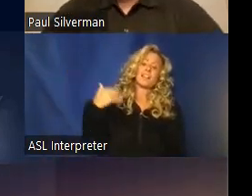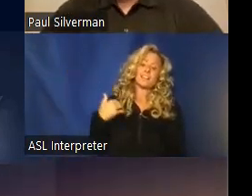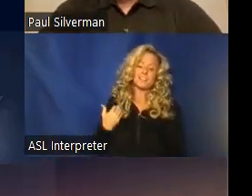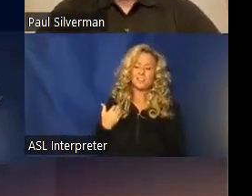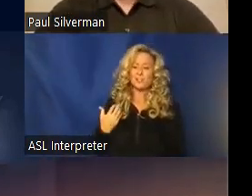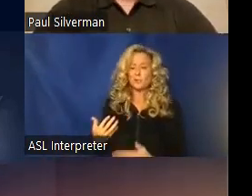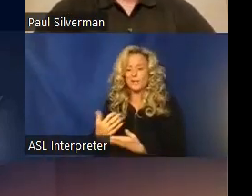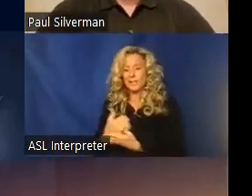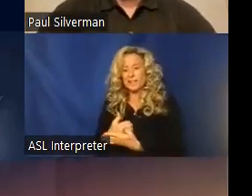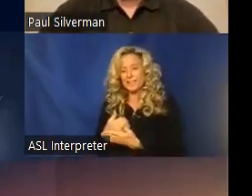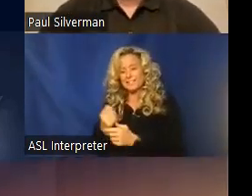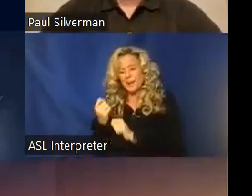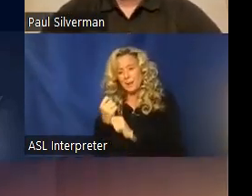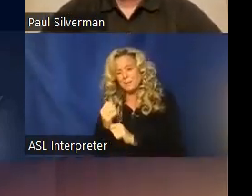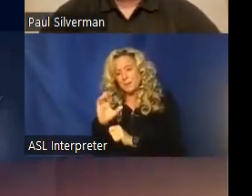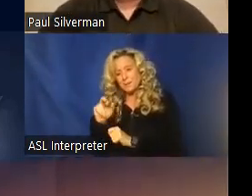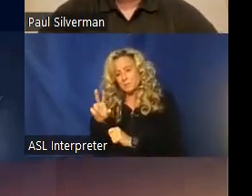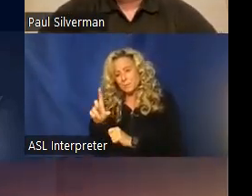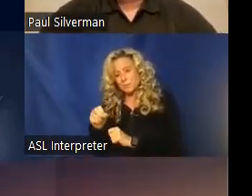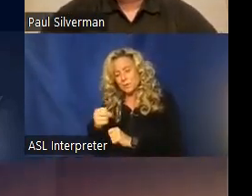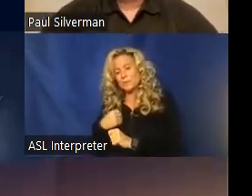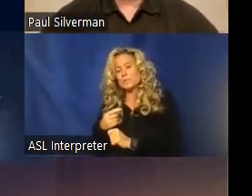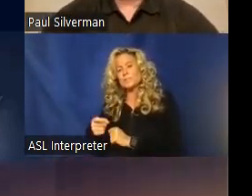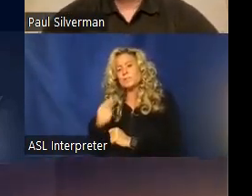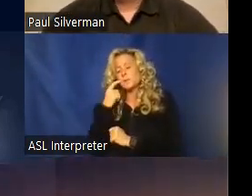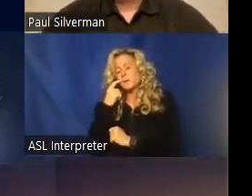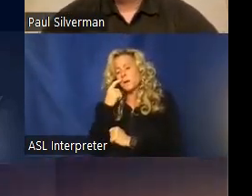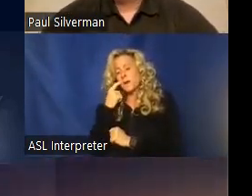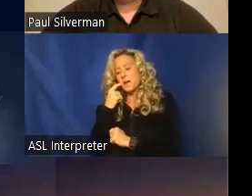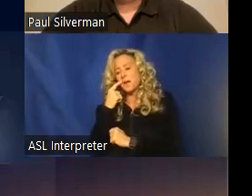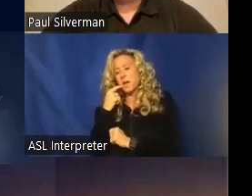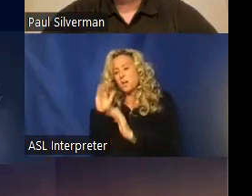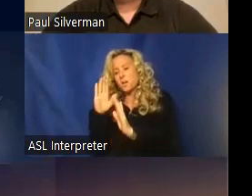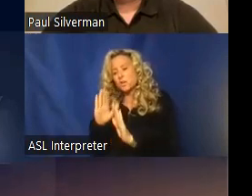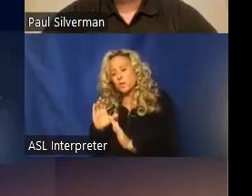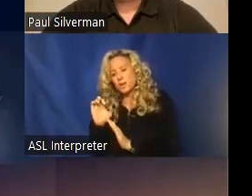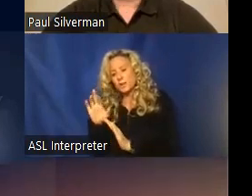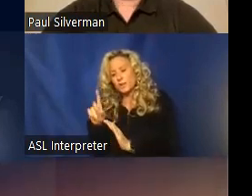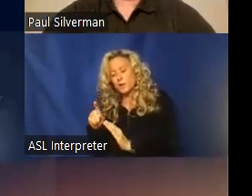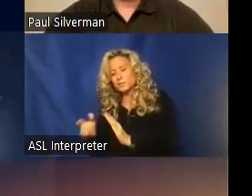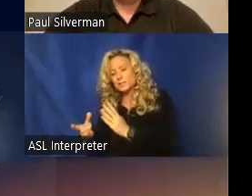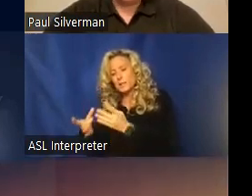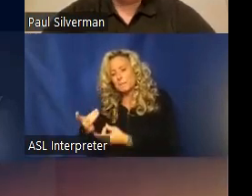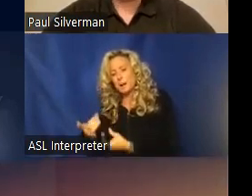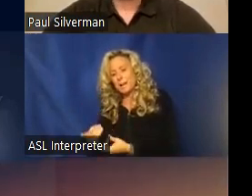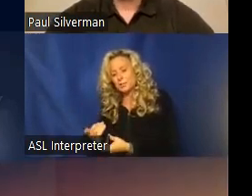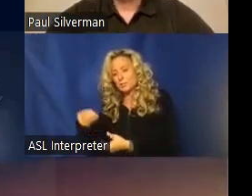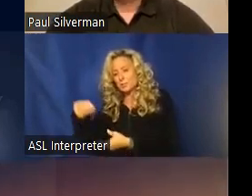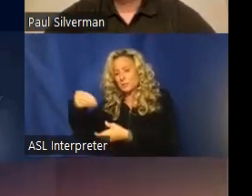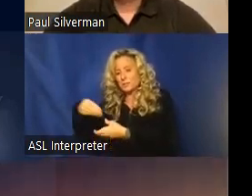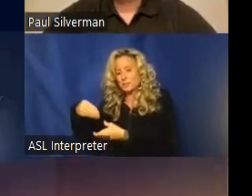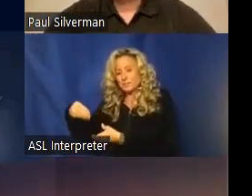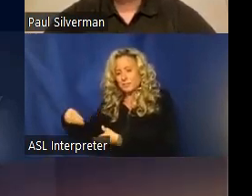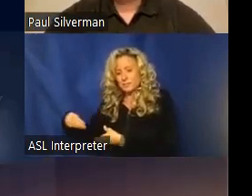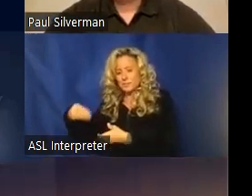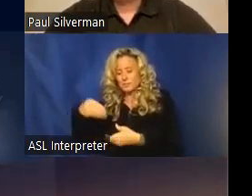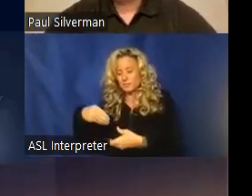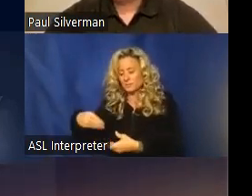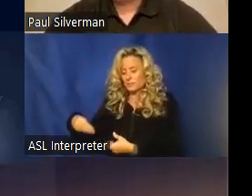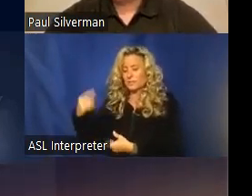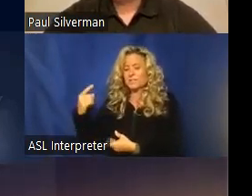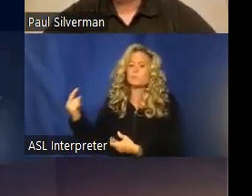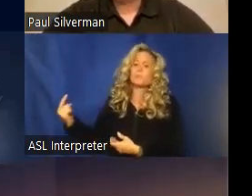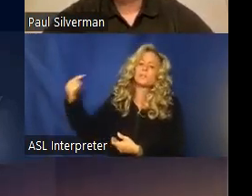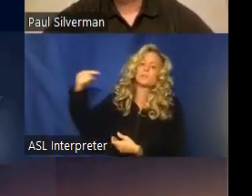baseball cards, for example, and you have some great cards. You put them in a binder in plastic sleeves. Somebody comes over